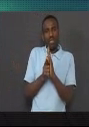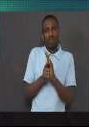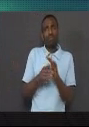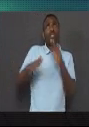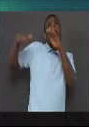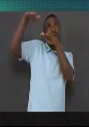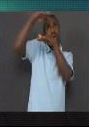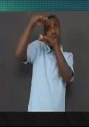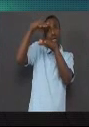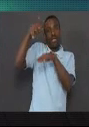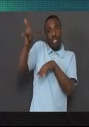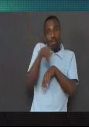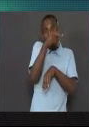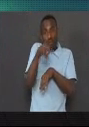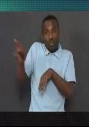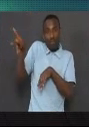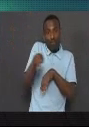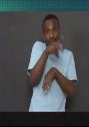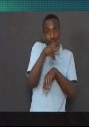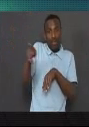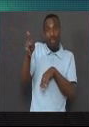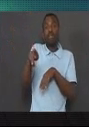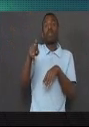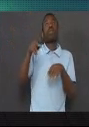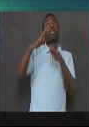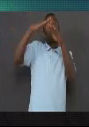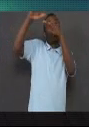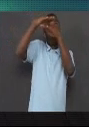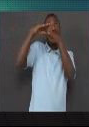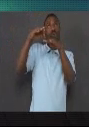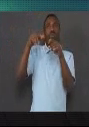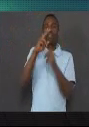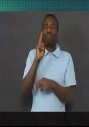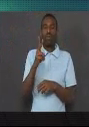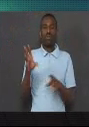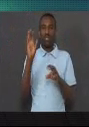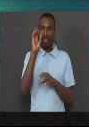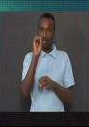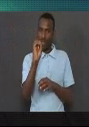top of a pendulum swing, the velocity is 0.